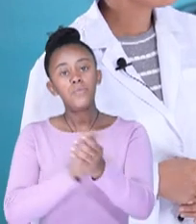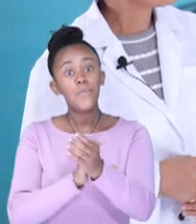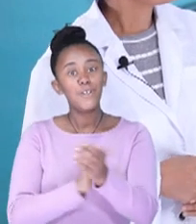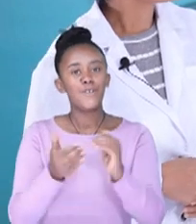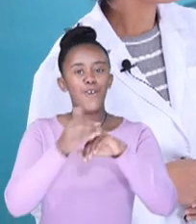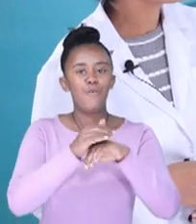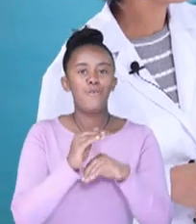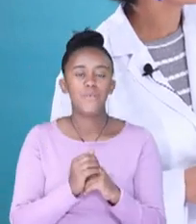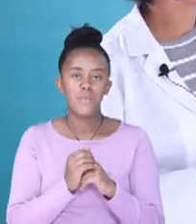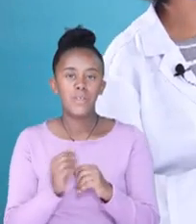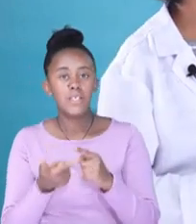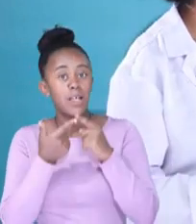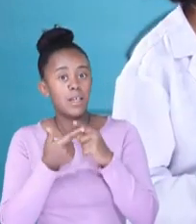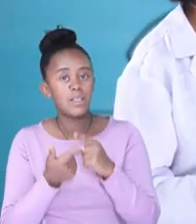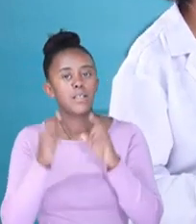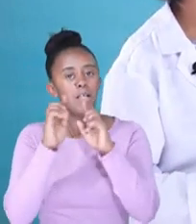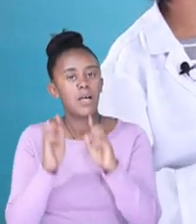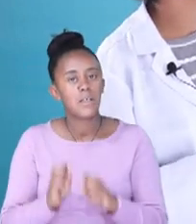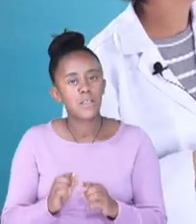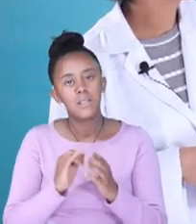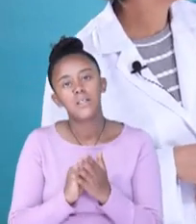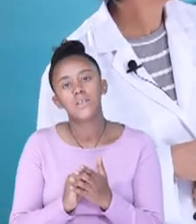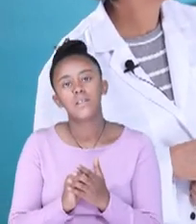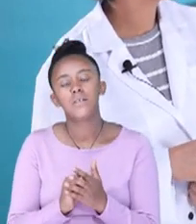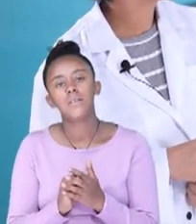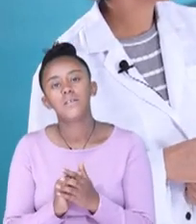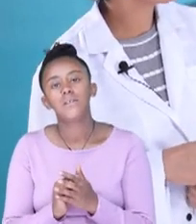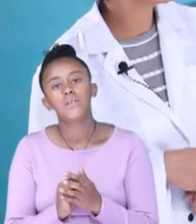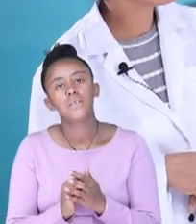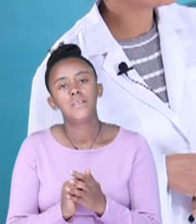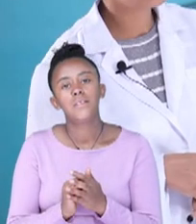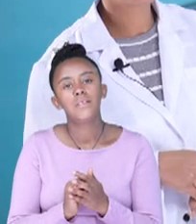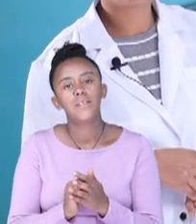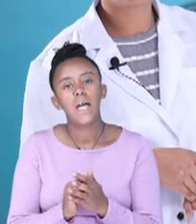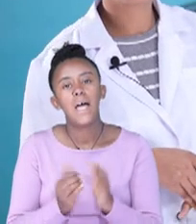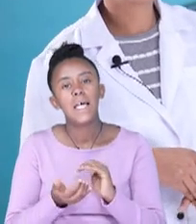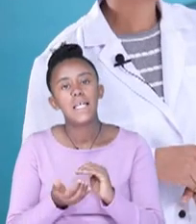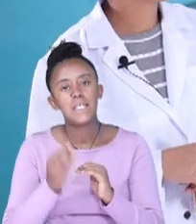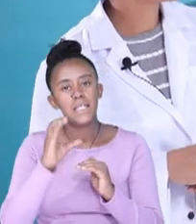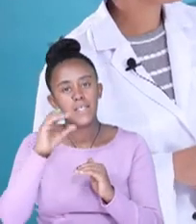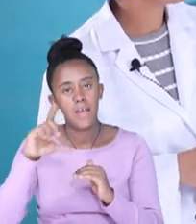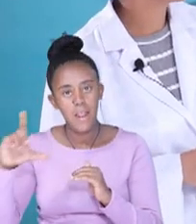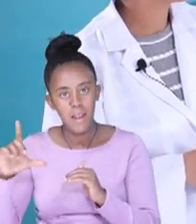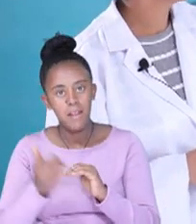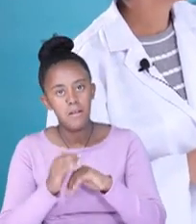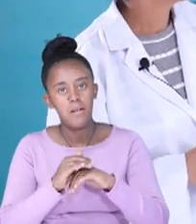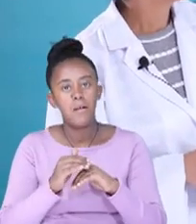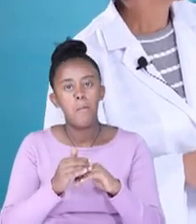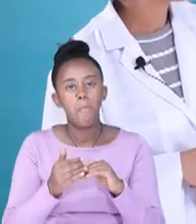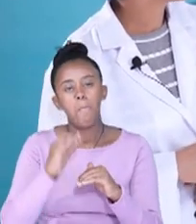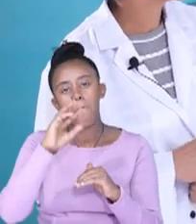wall. The next structure that we are going to see is the cell membrane or plasma